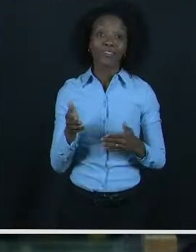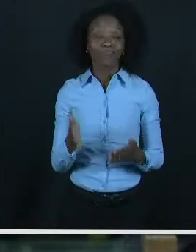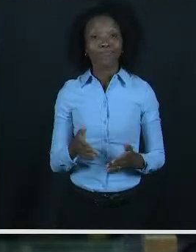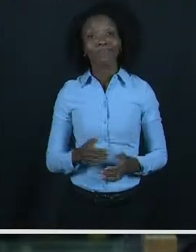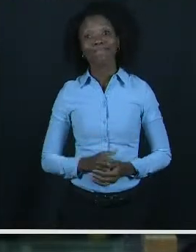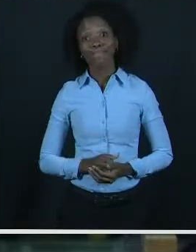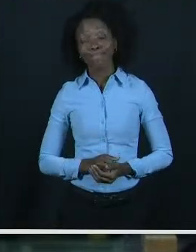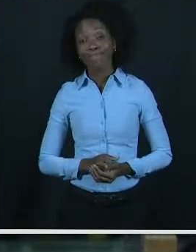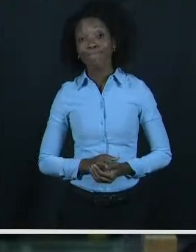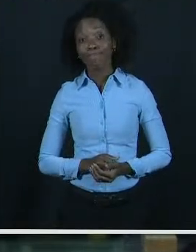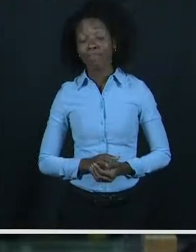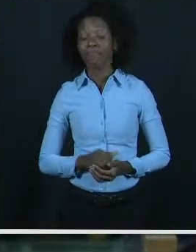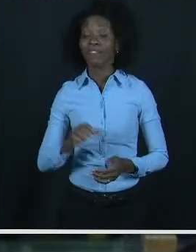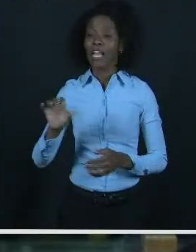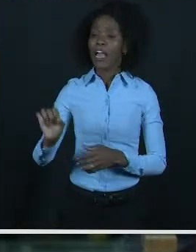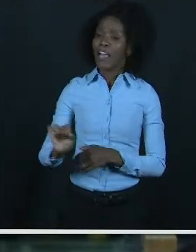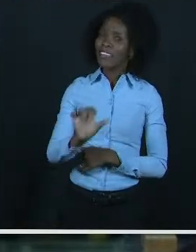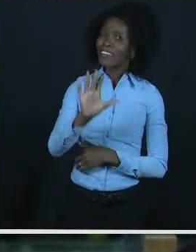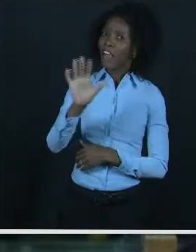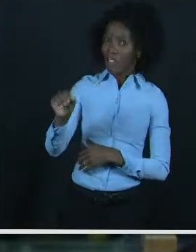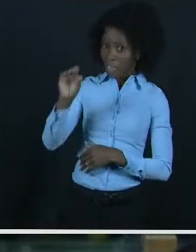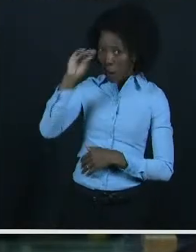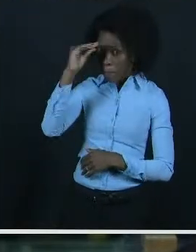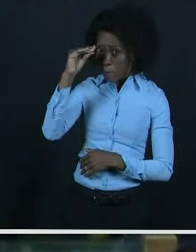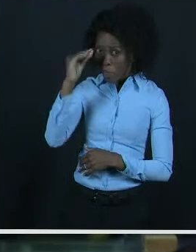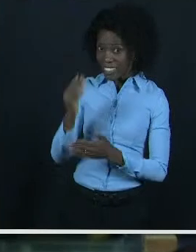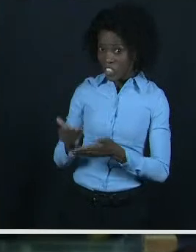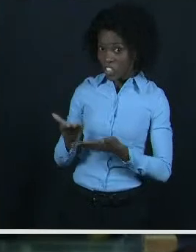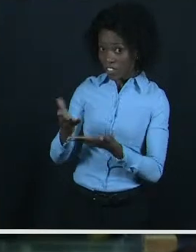Data from the South African Police Service